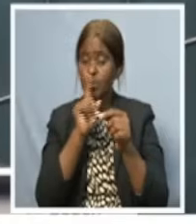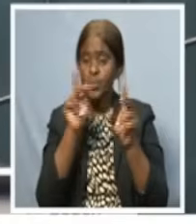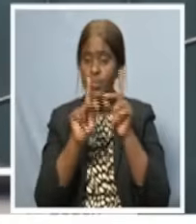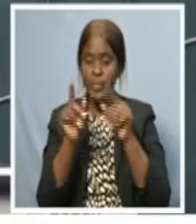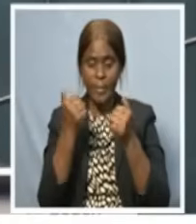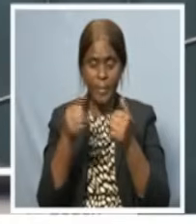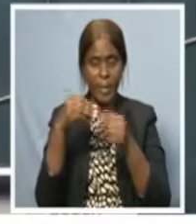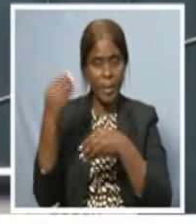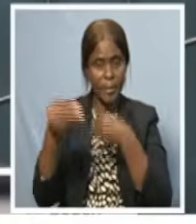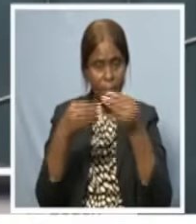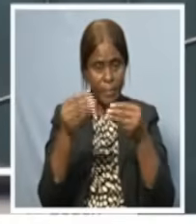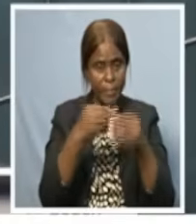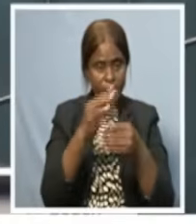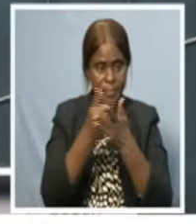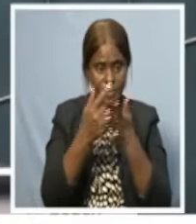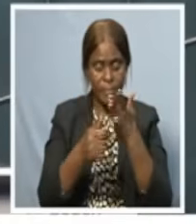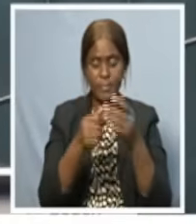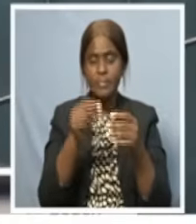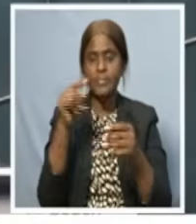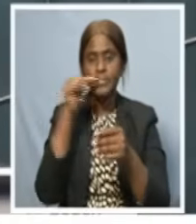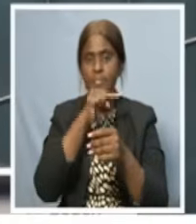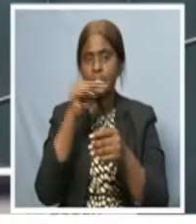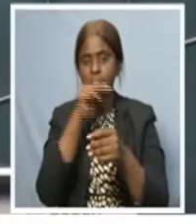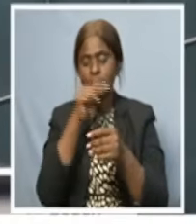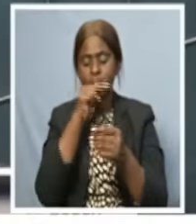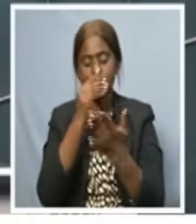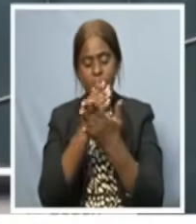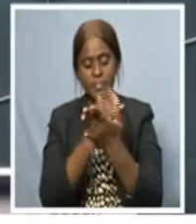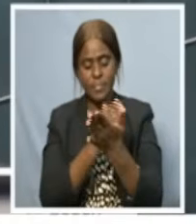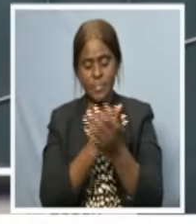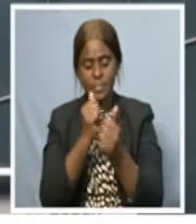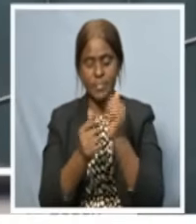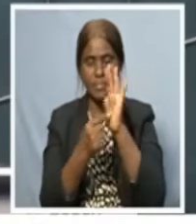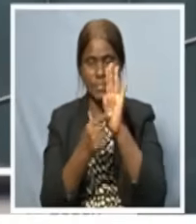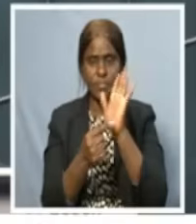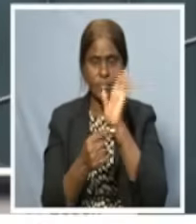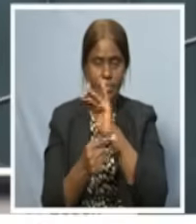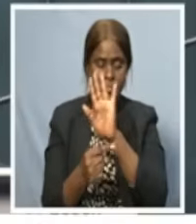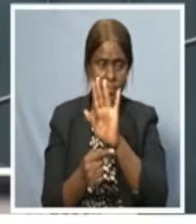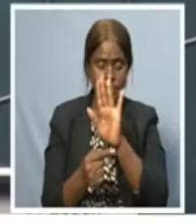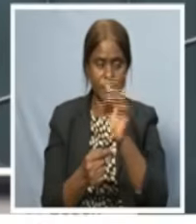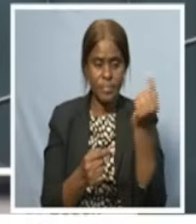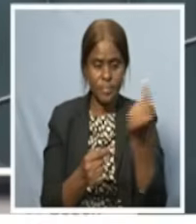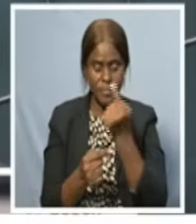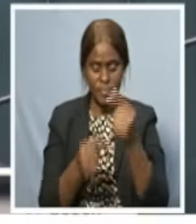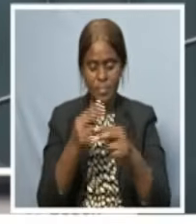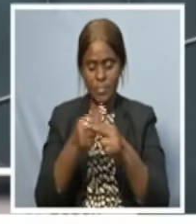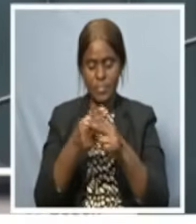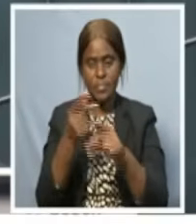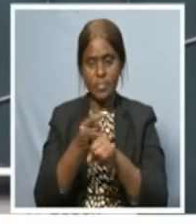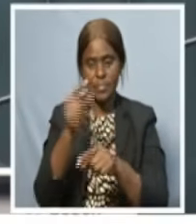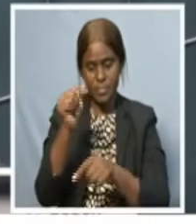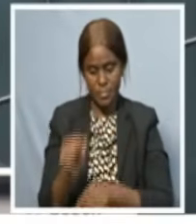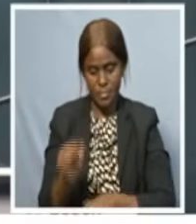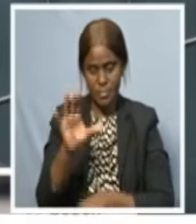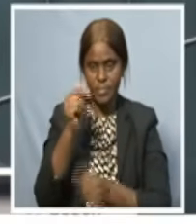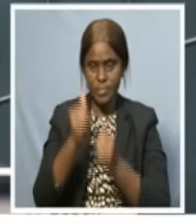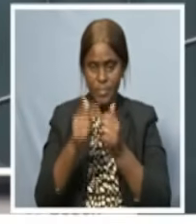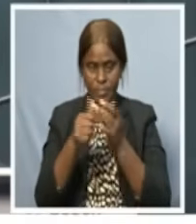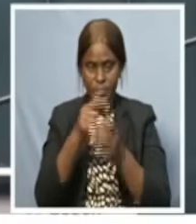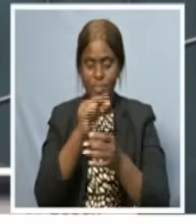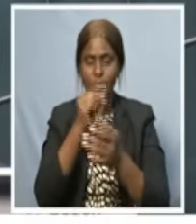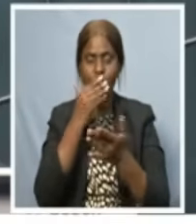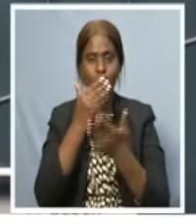that people are distributing fake lists which are showing only names from Southern Province, which